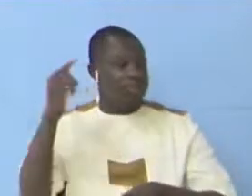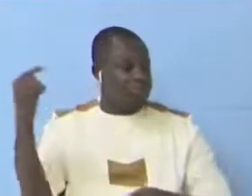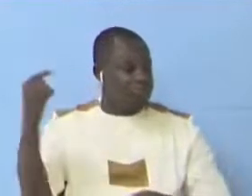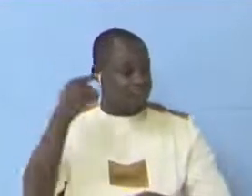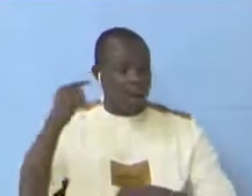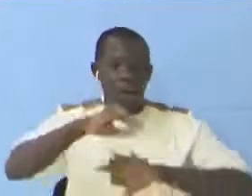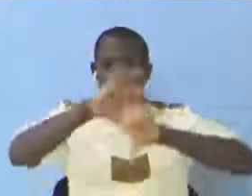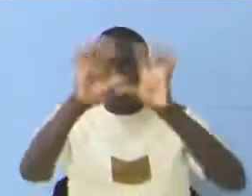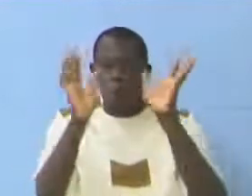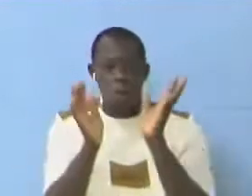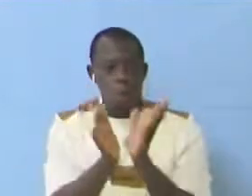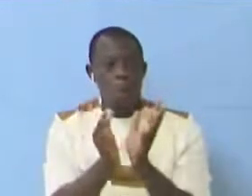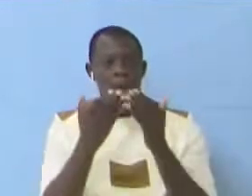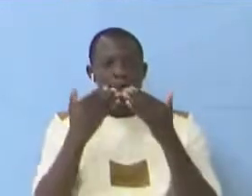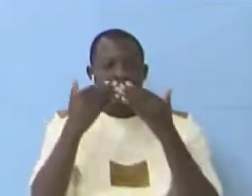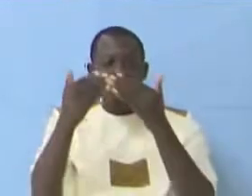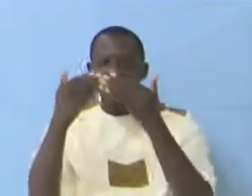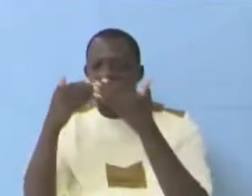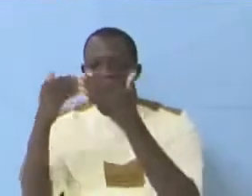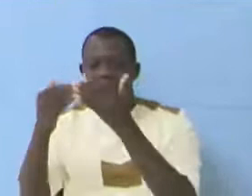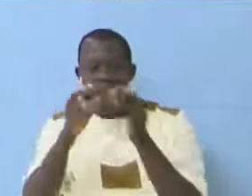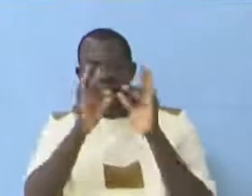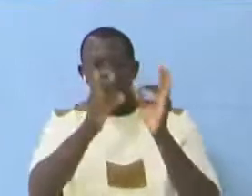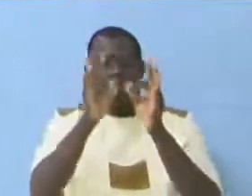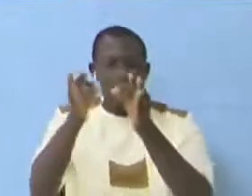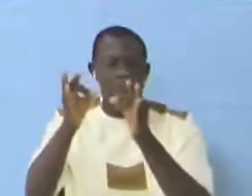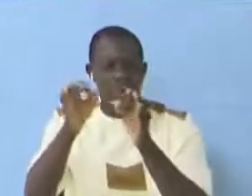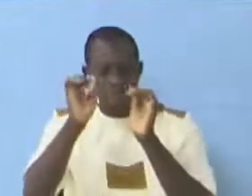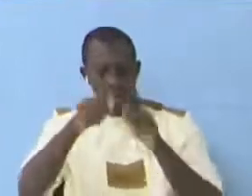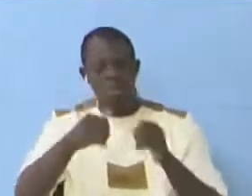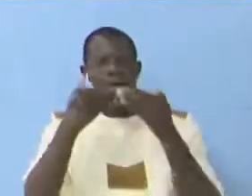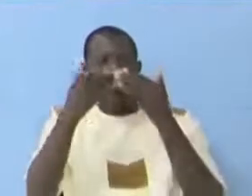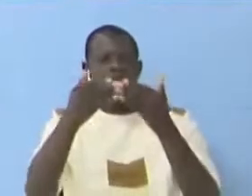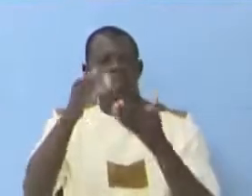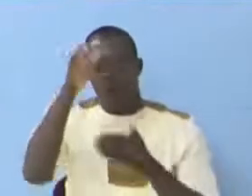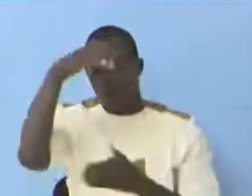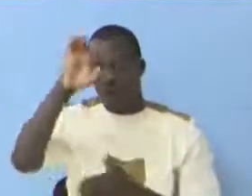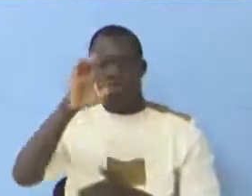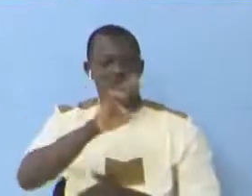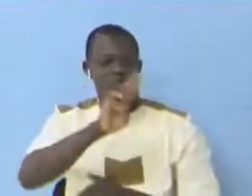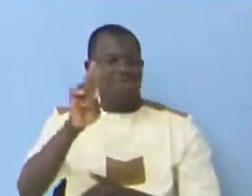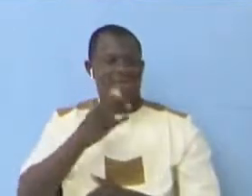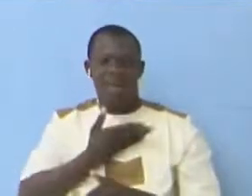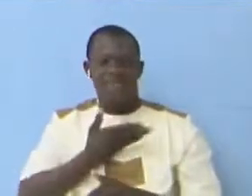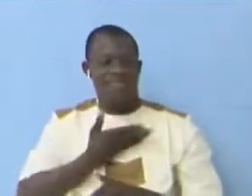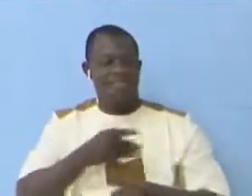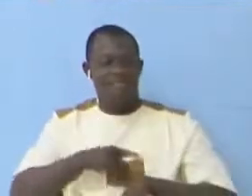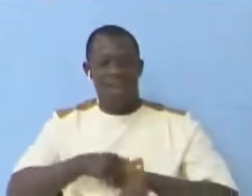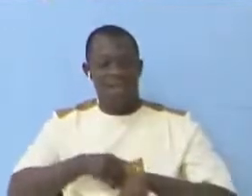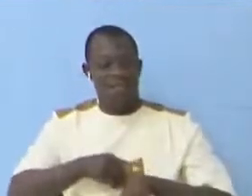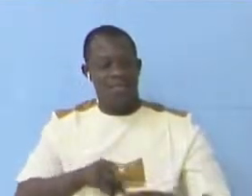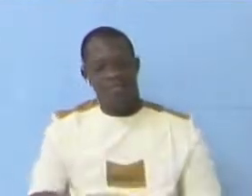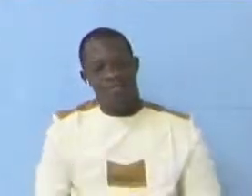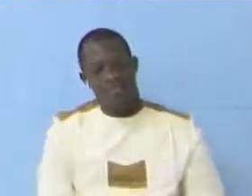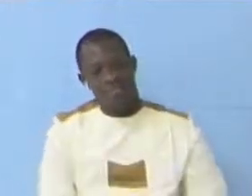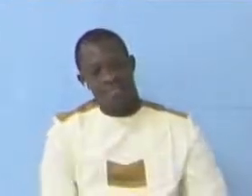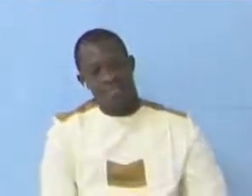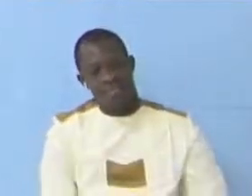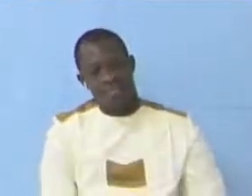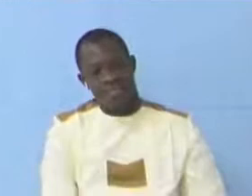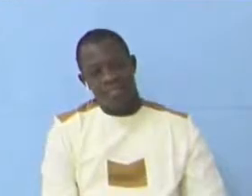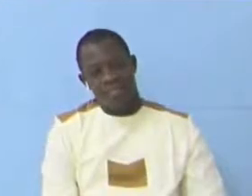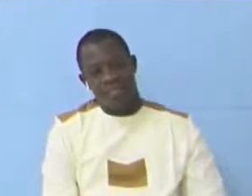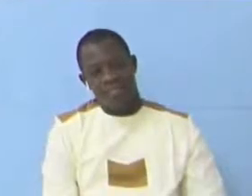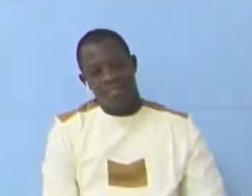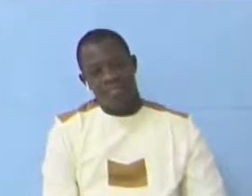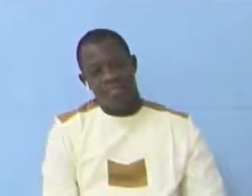can possibly tell this commission. te nag amuñu waxtu pour lépp loo xam ne bëgg nga koo wax commission bi pour ñu mën koo déggee